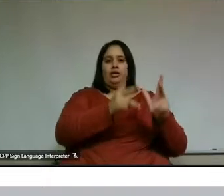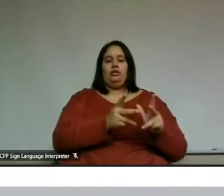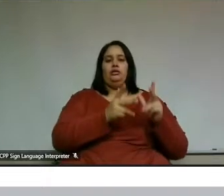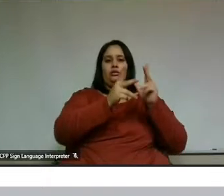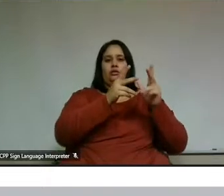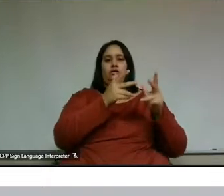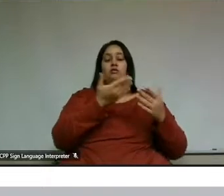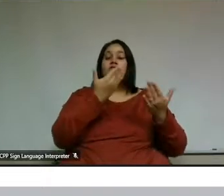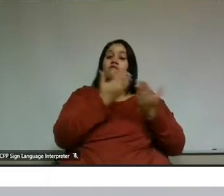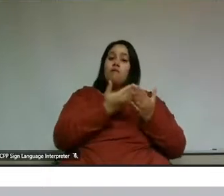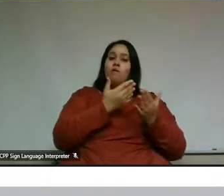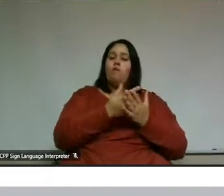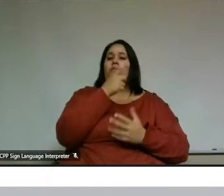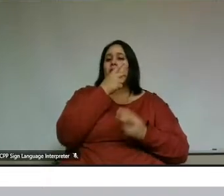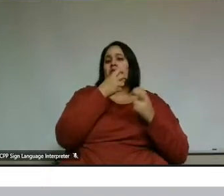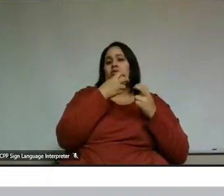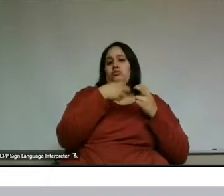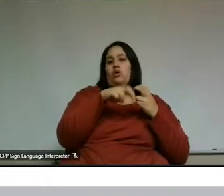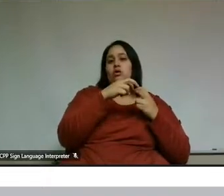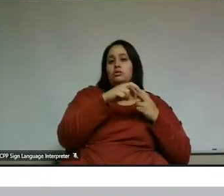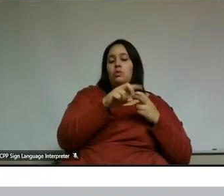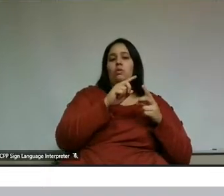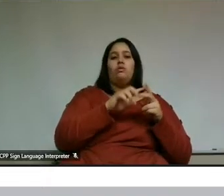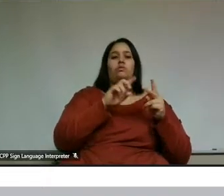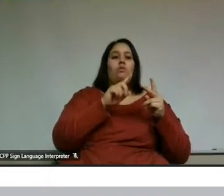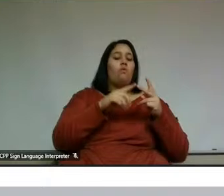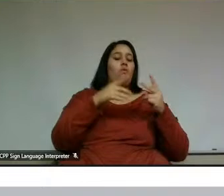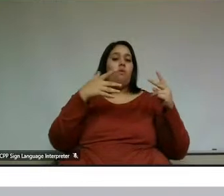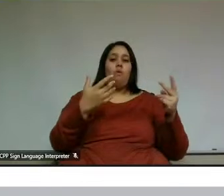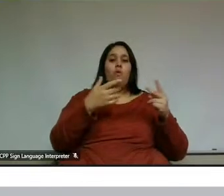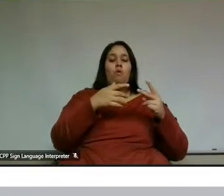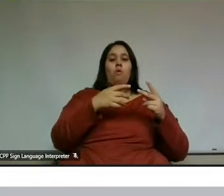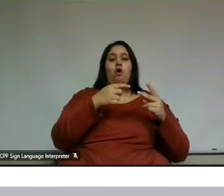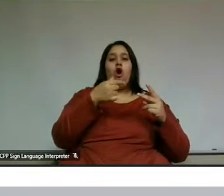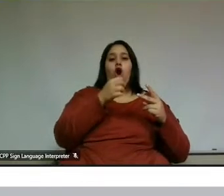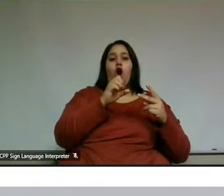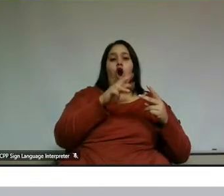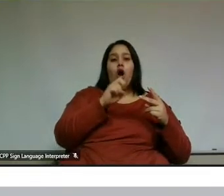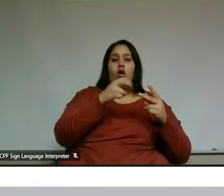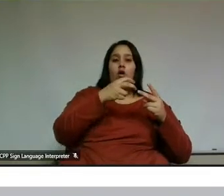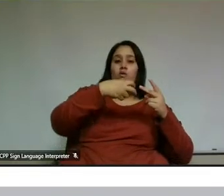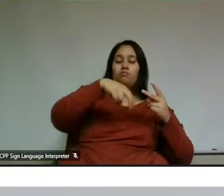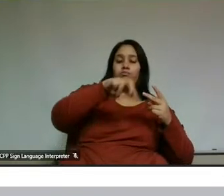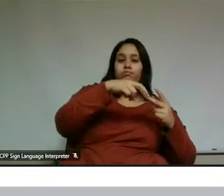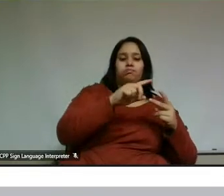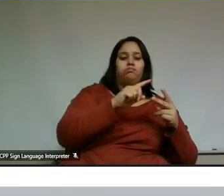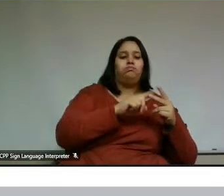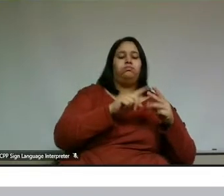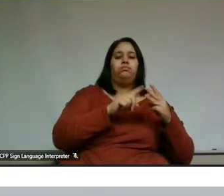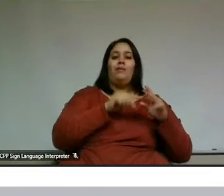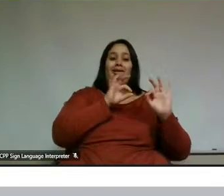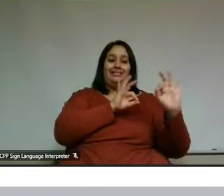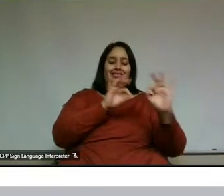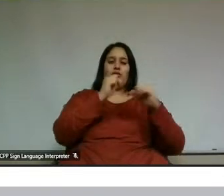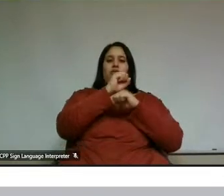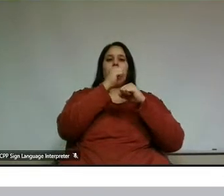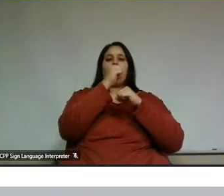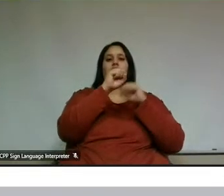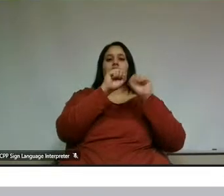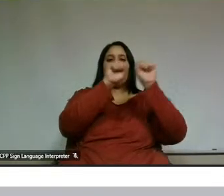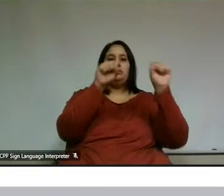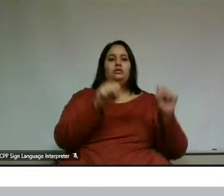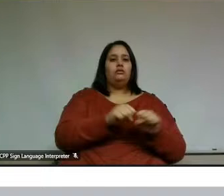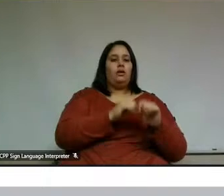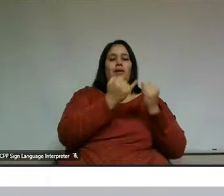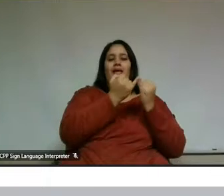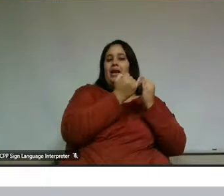public transport. They could be for freight transport. But these systems would be quite independent of the